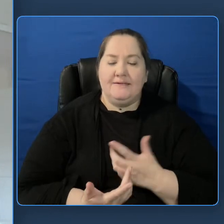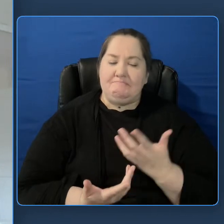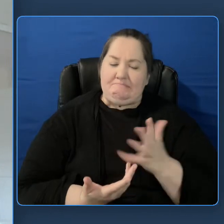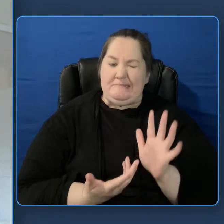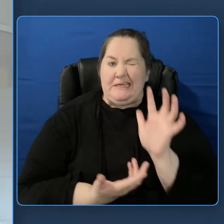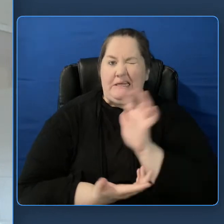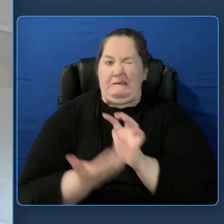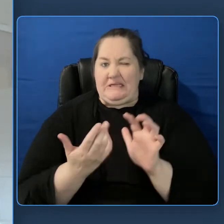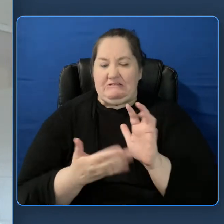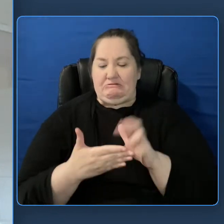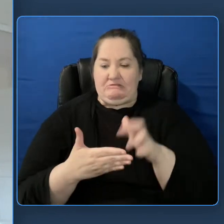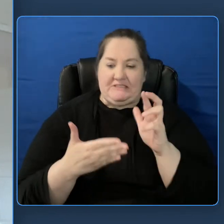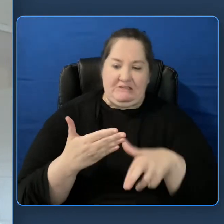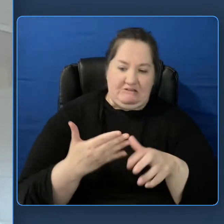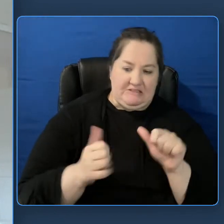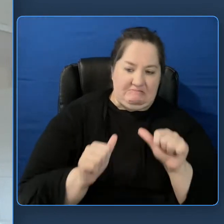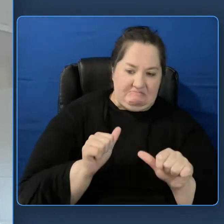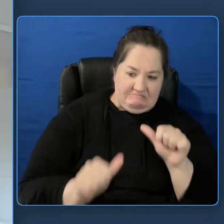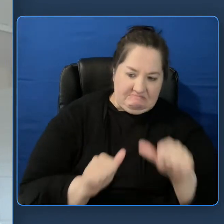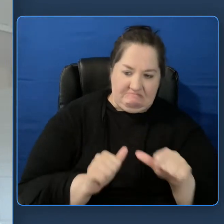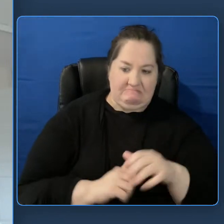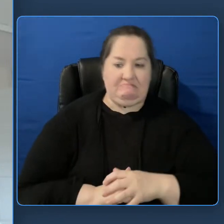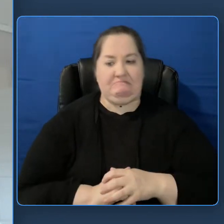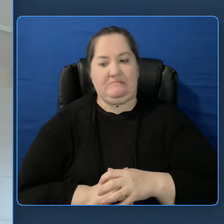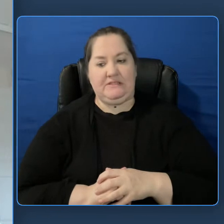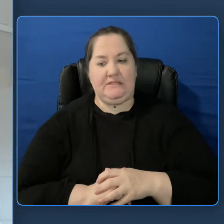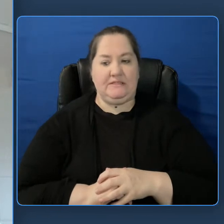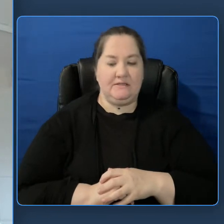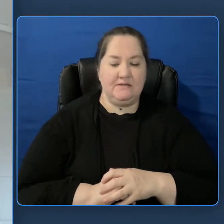mixed results wherever I go. I'm not